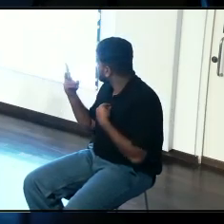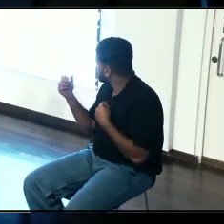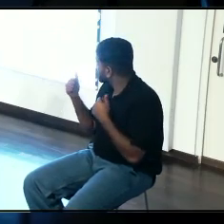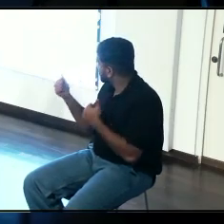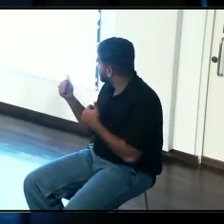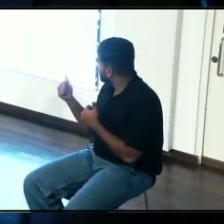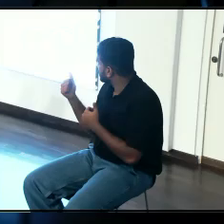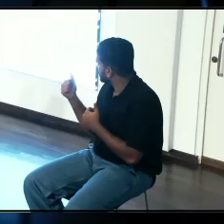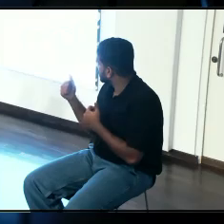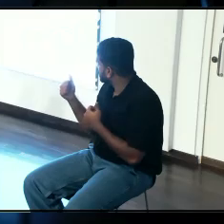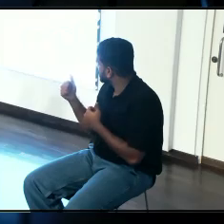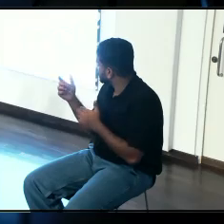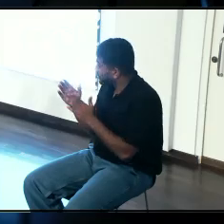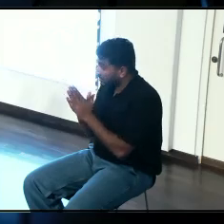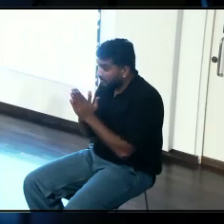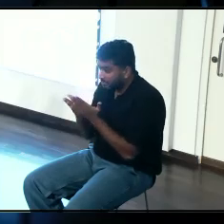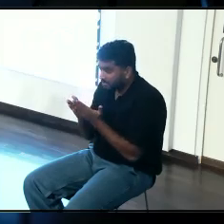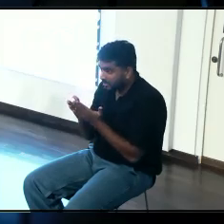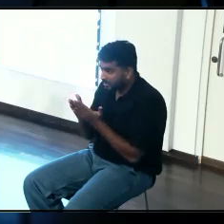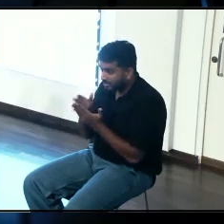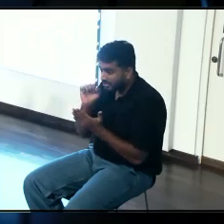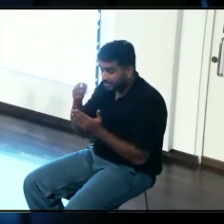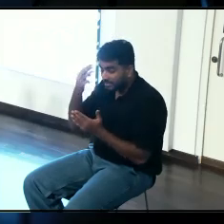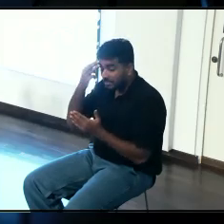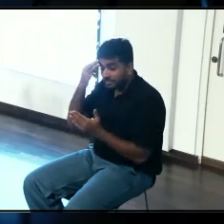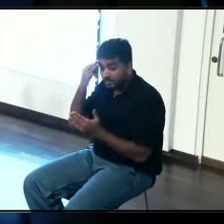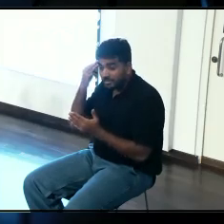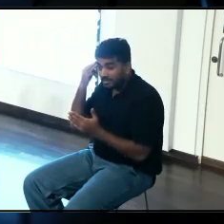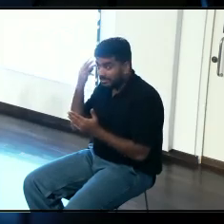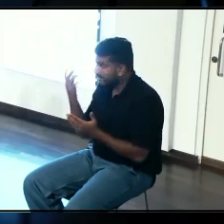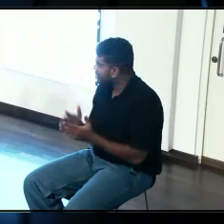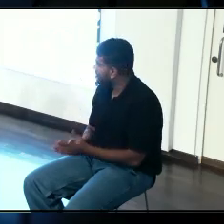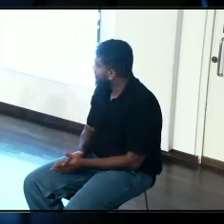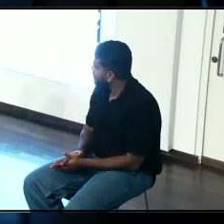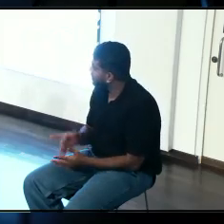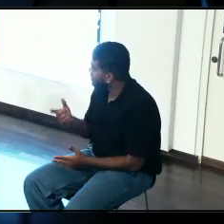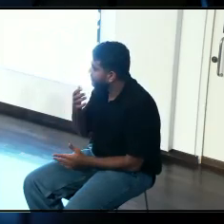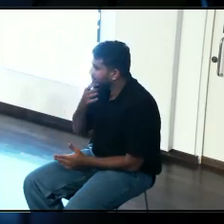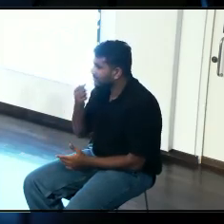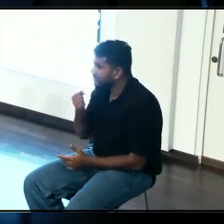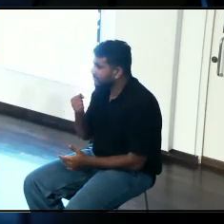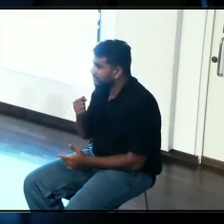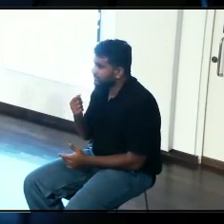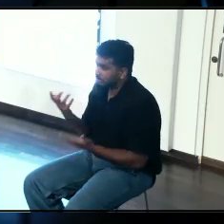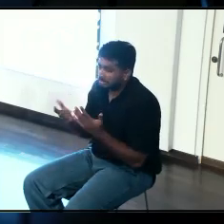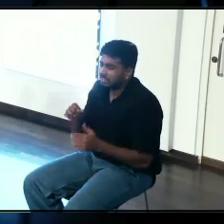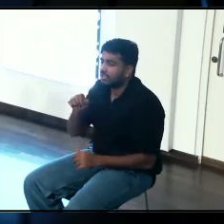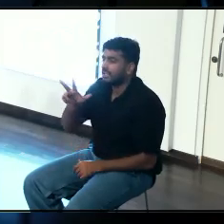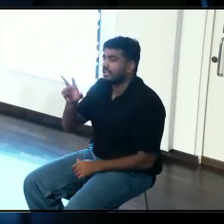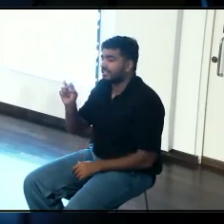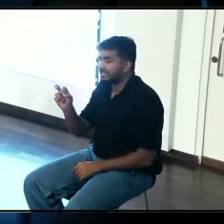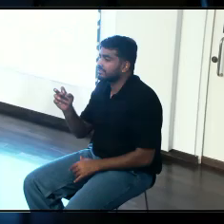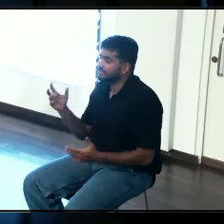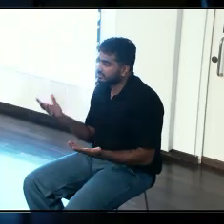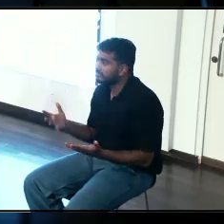to the narrative of the book, The Memory Keepers. How old is she? She is in her 80s.